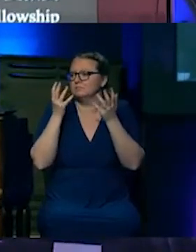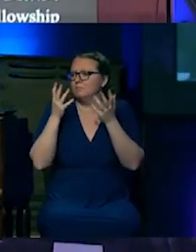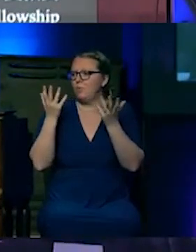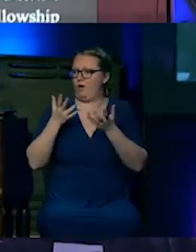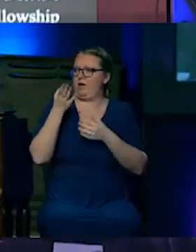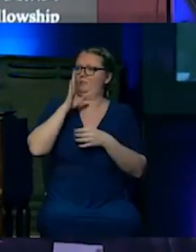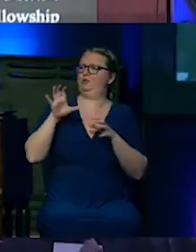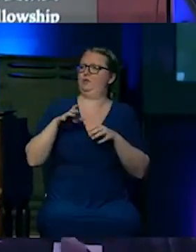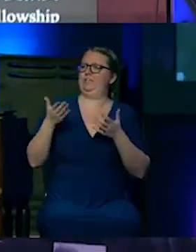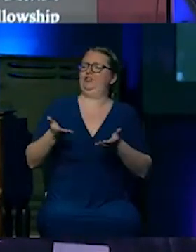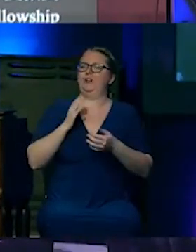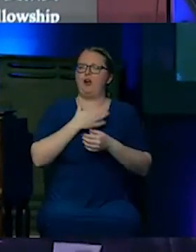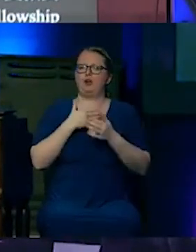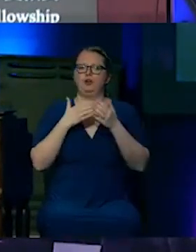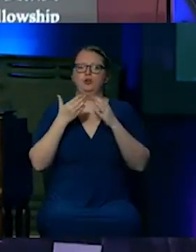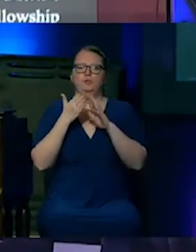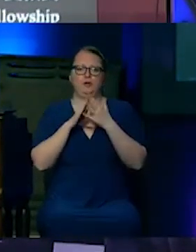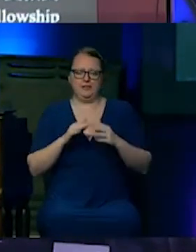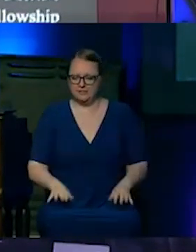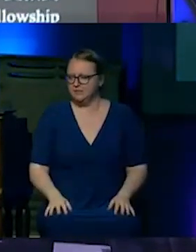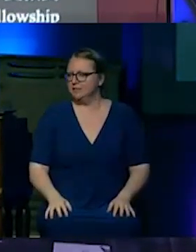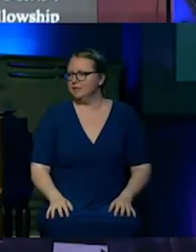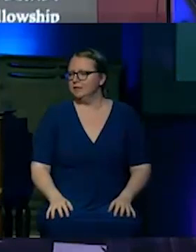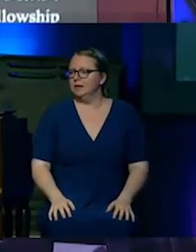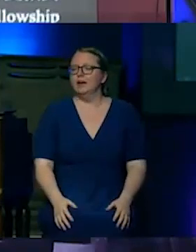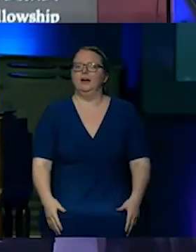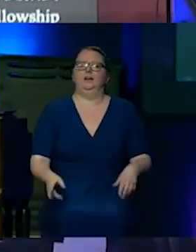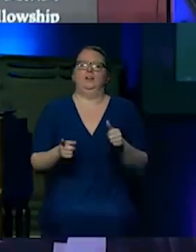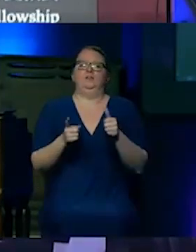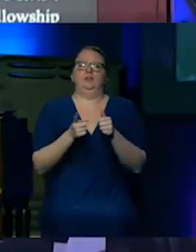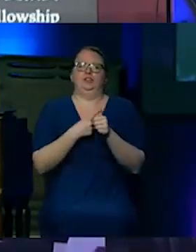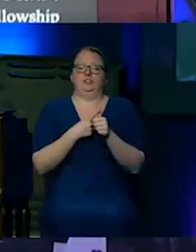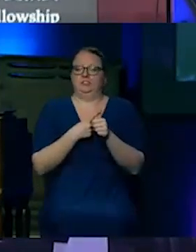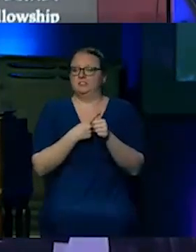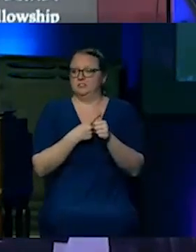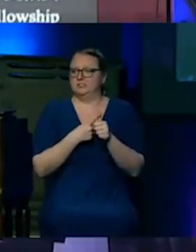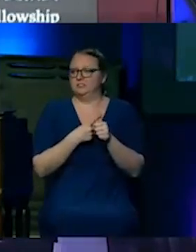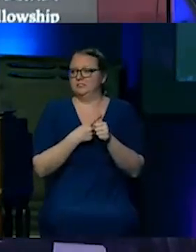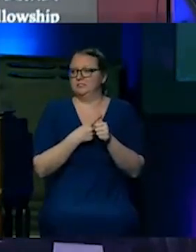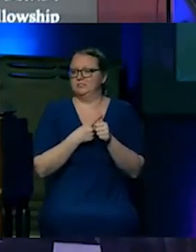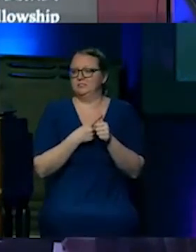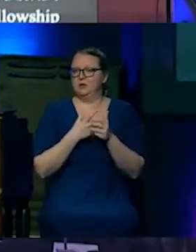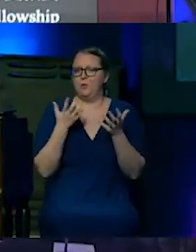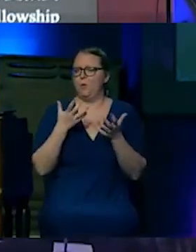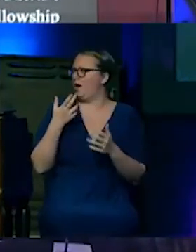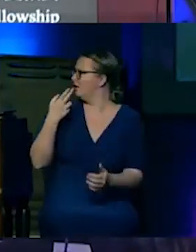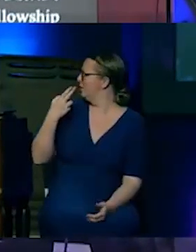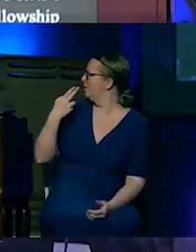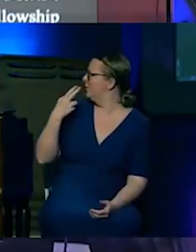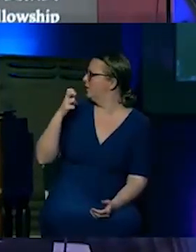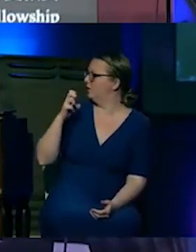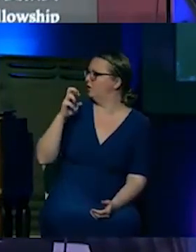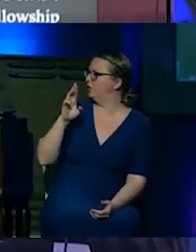doing in us and our communities. So first of all, I just want to talk a little bit, what is a hermeneutic? Some of you